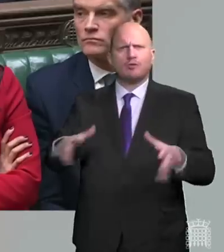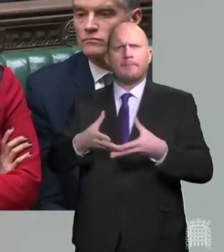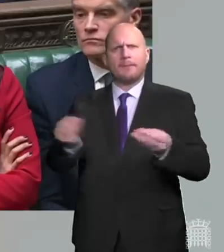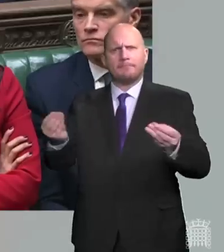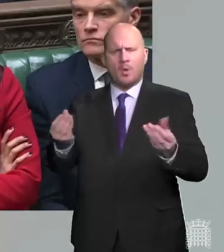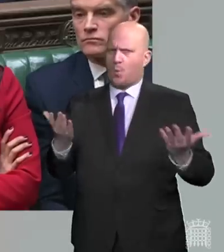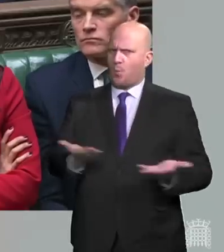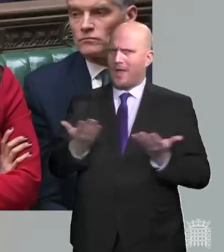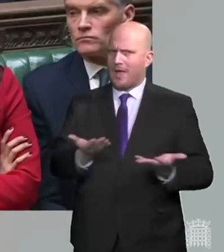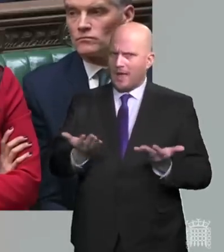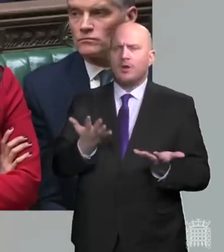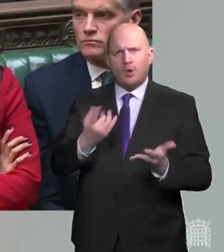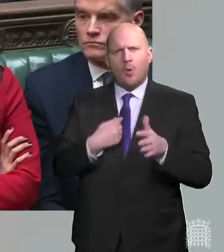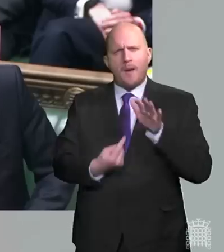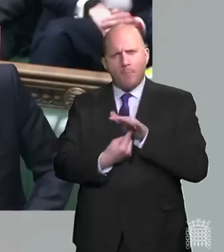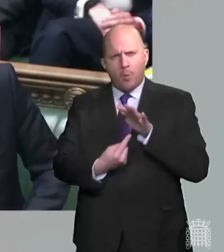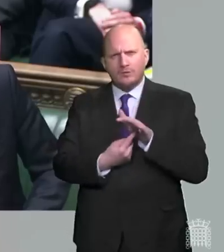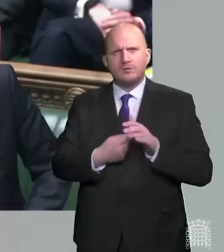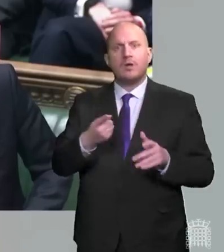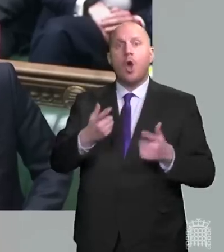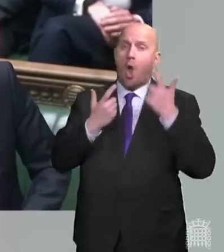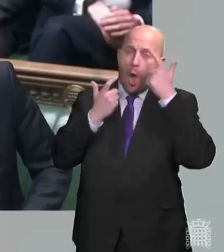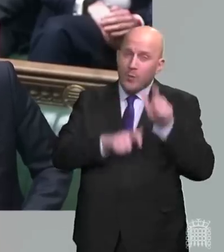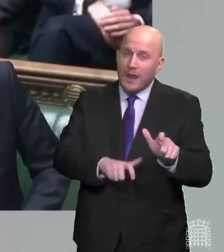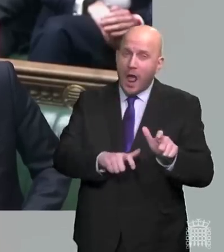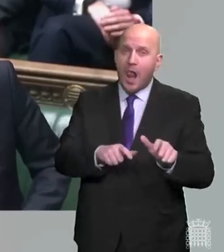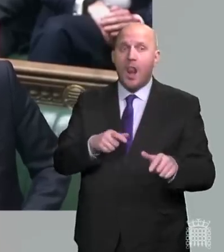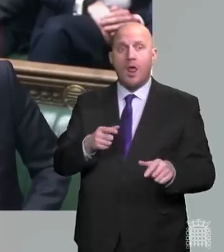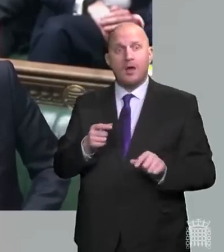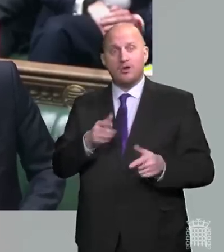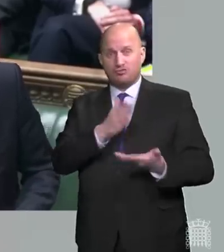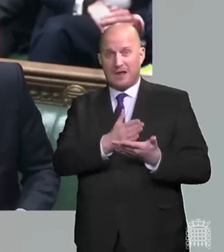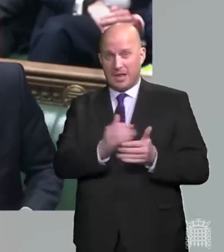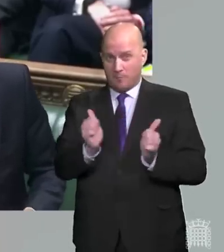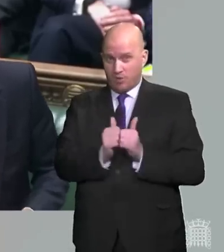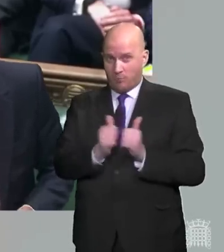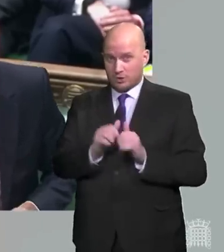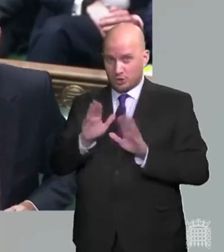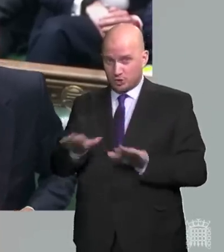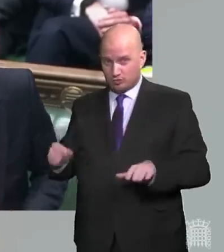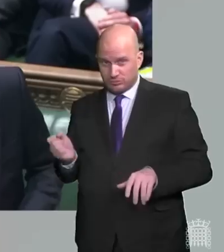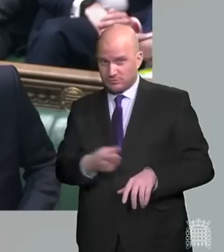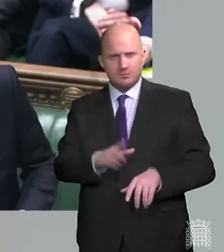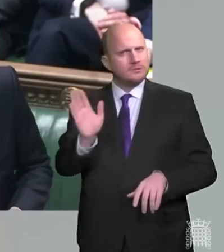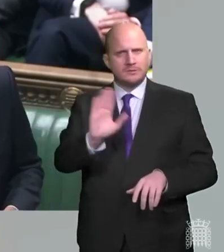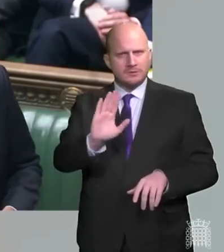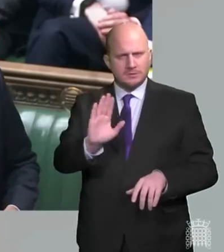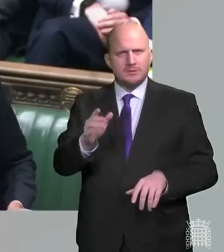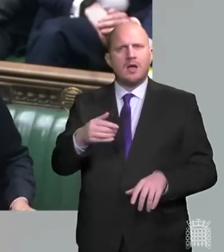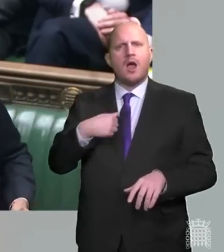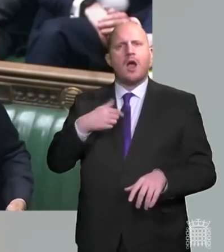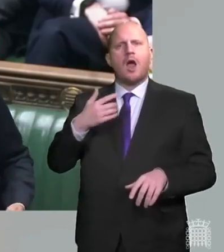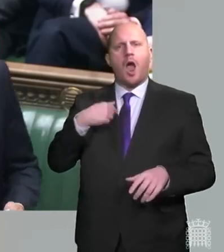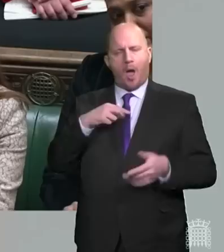that's why it's so important that we end the use of hotels for unaccompanied asylum seekers and reduce pressure on the overall system. That's